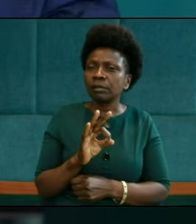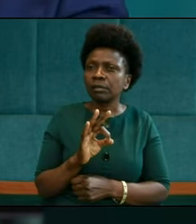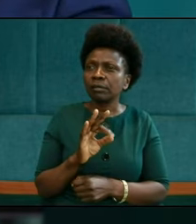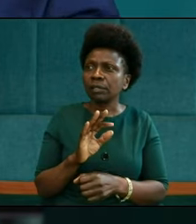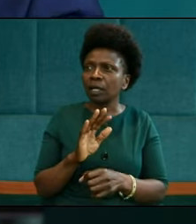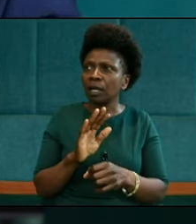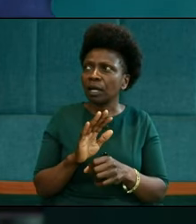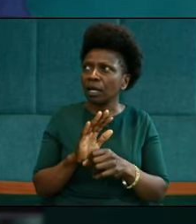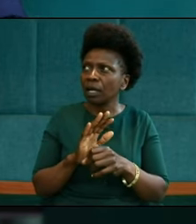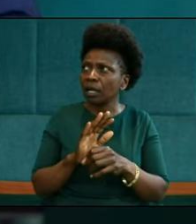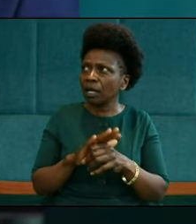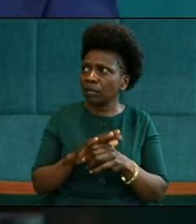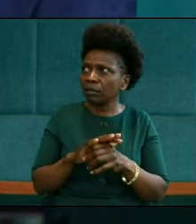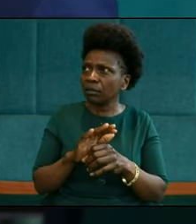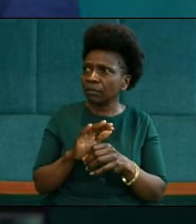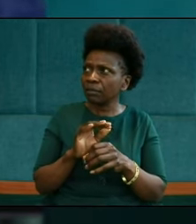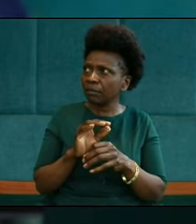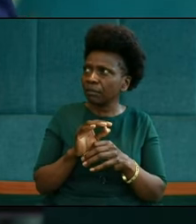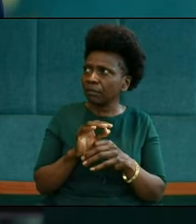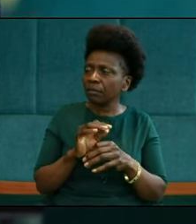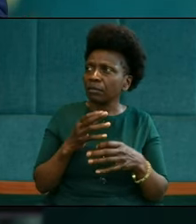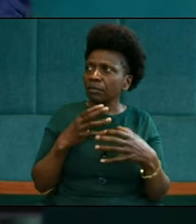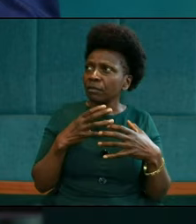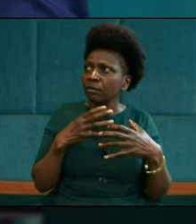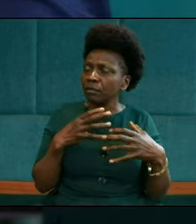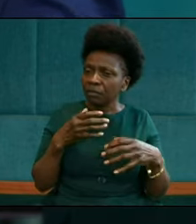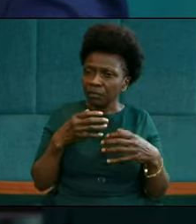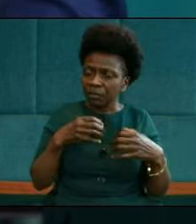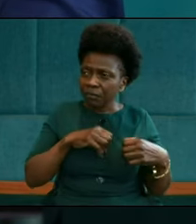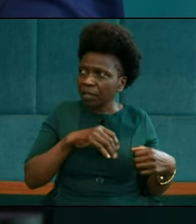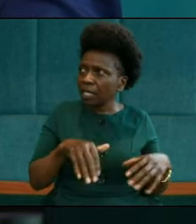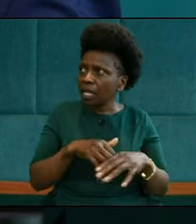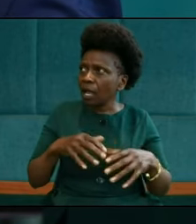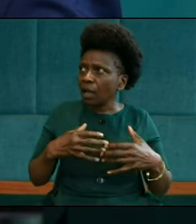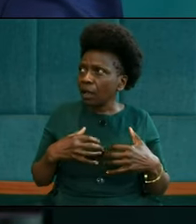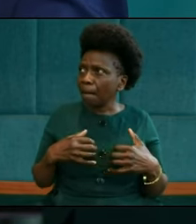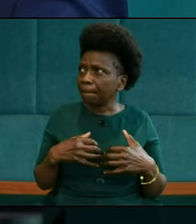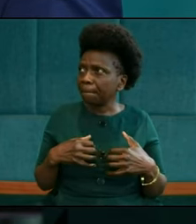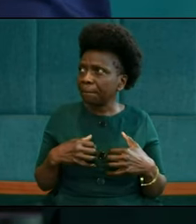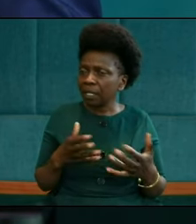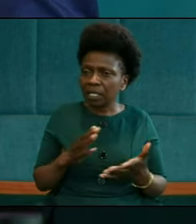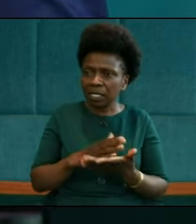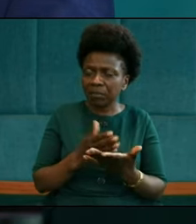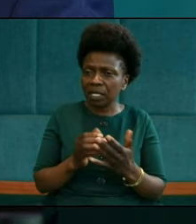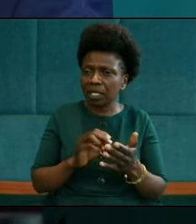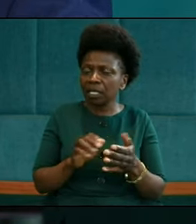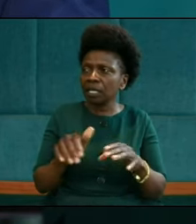a lot of cold, fear of animals, but he saw something in verse